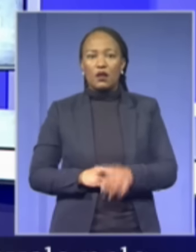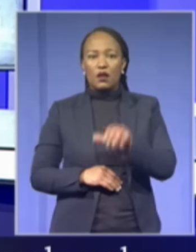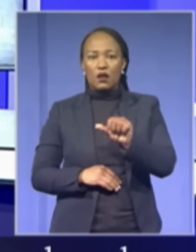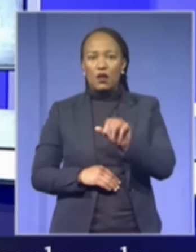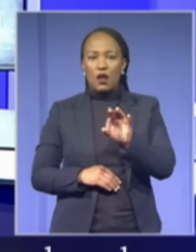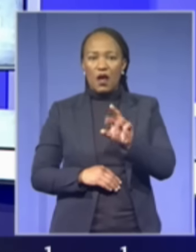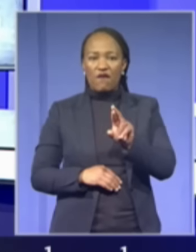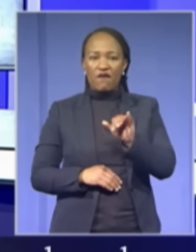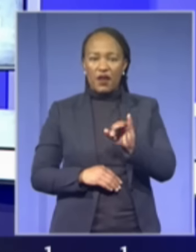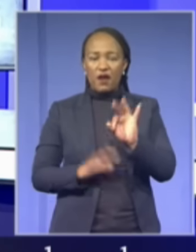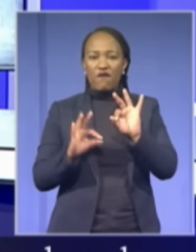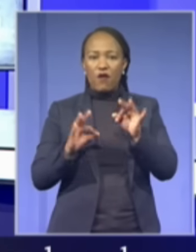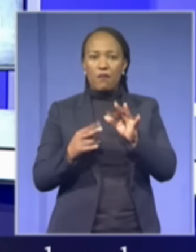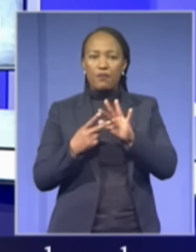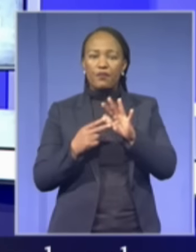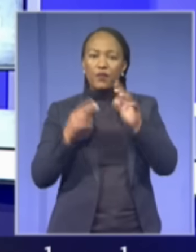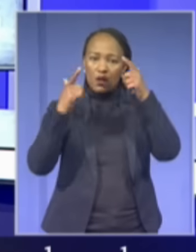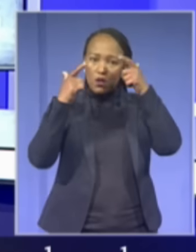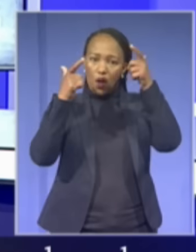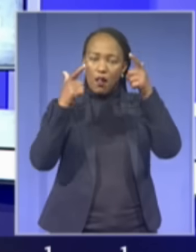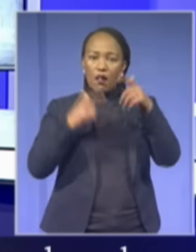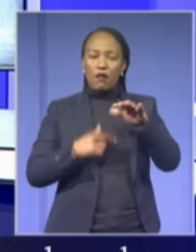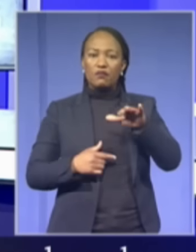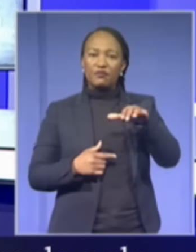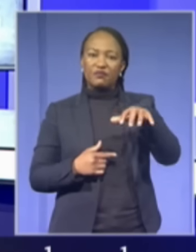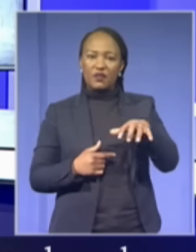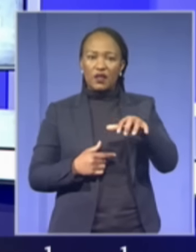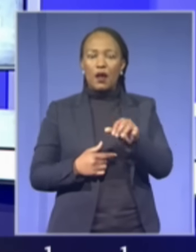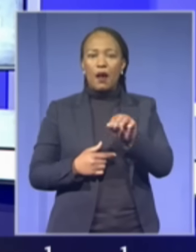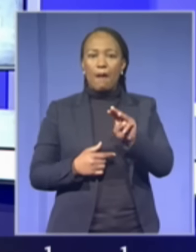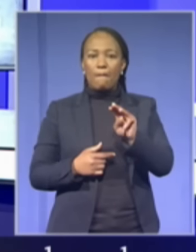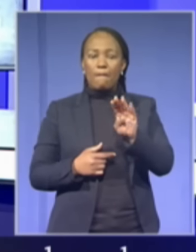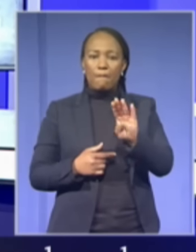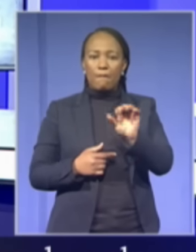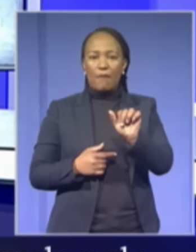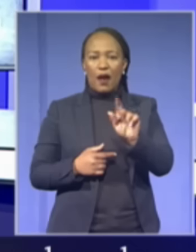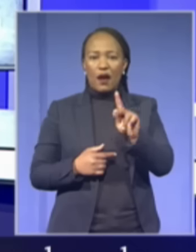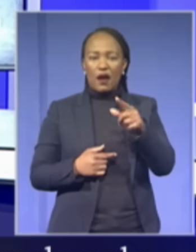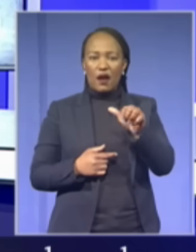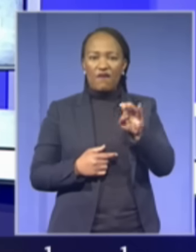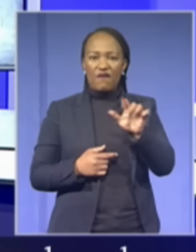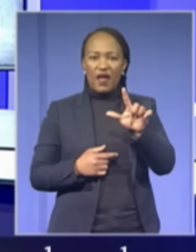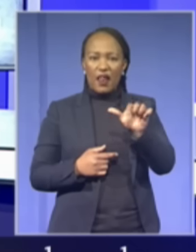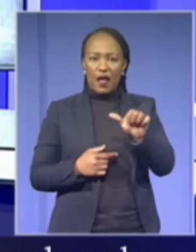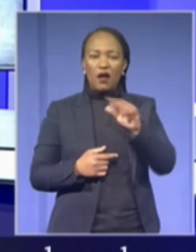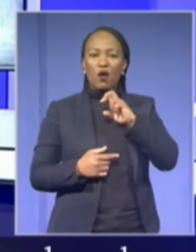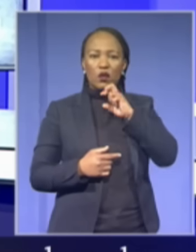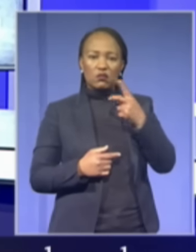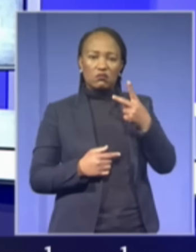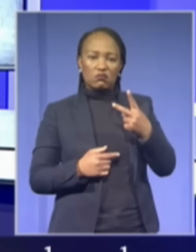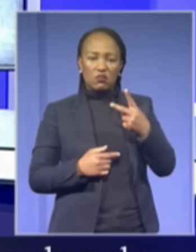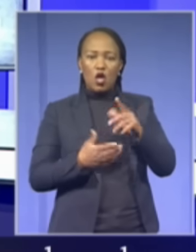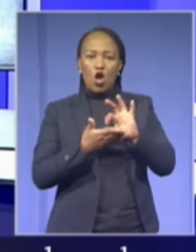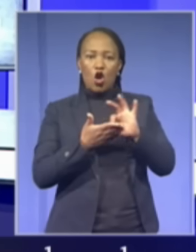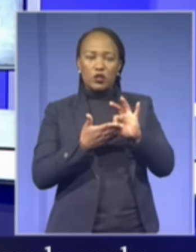AfriForum le bogoši bja Bakgatla bja kgafela ka motšhudi Botswana le moruleng ka Afrika Borwa bokgošikgolo kgafela wa bobedi ba saenne